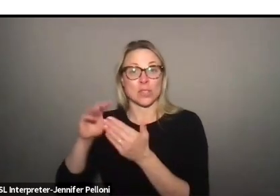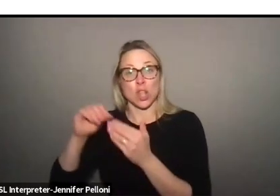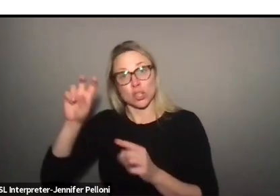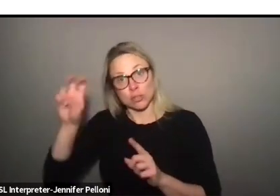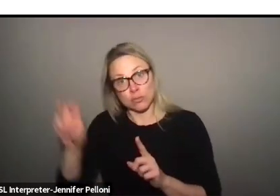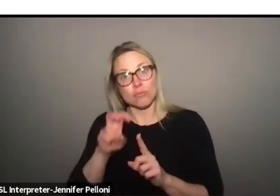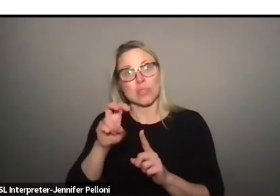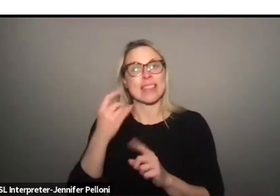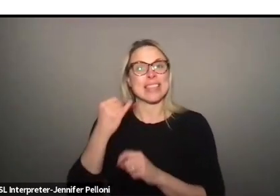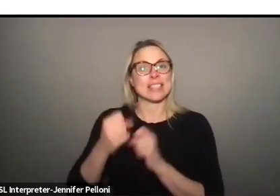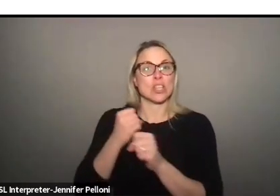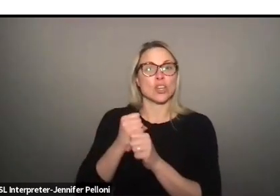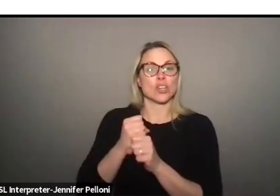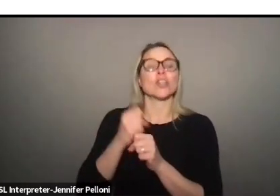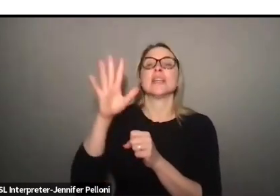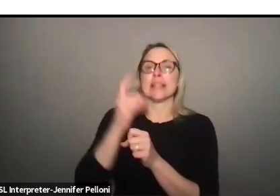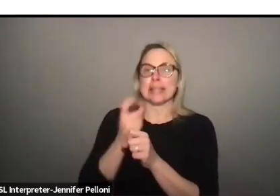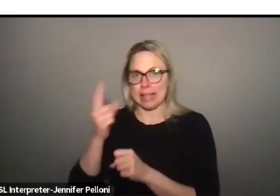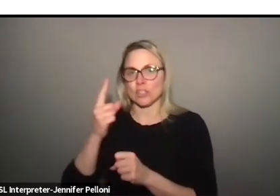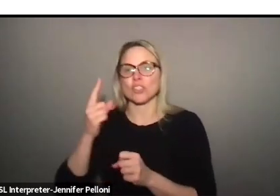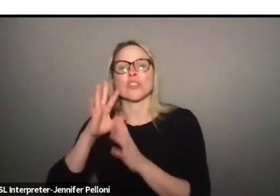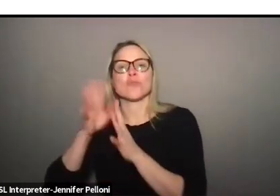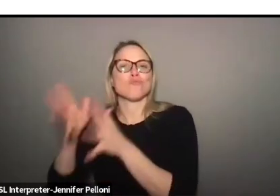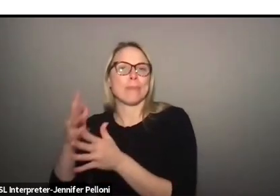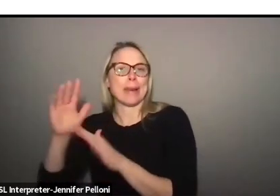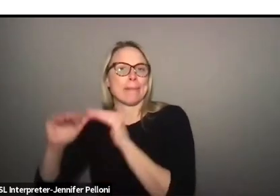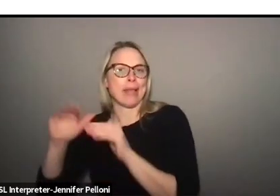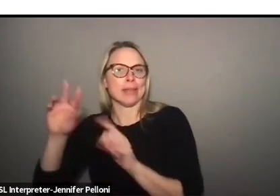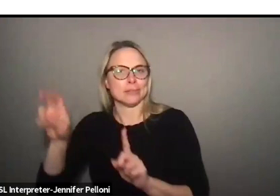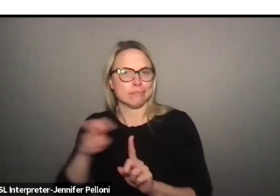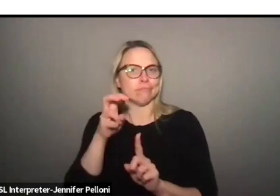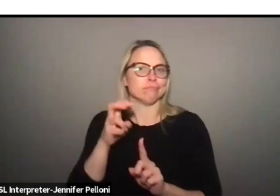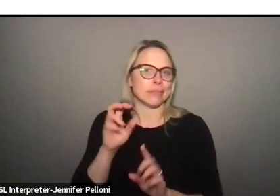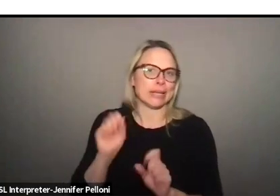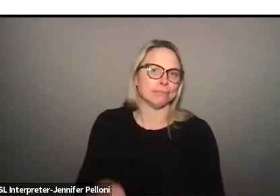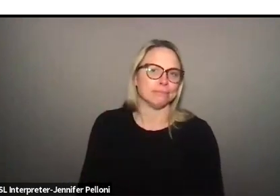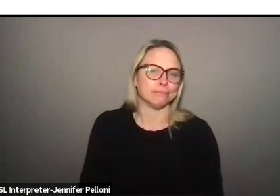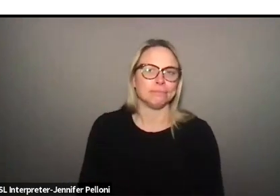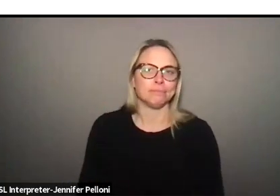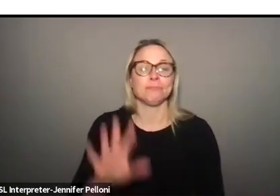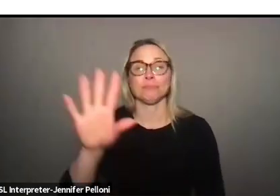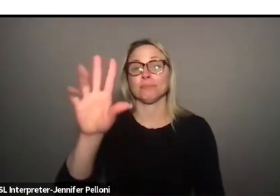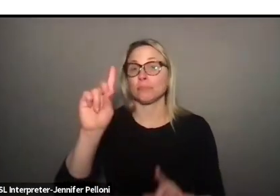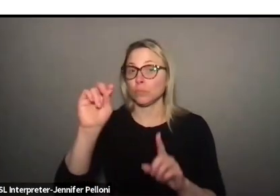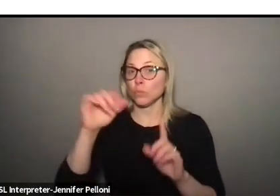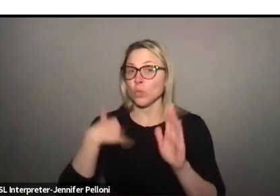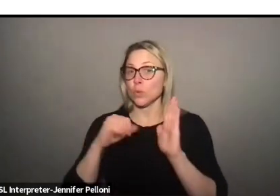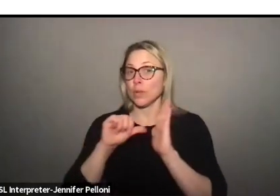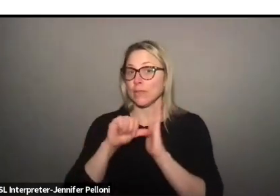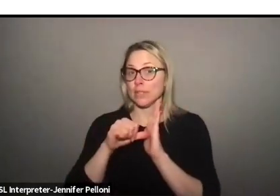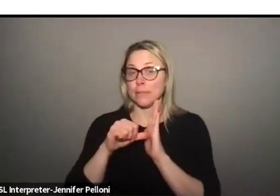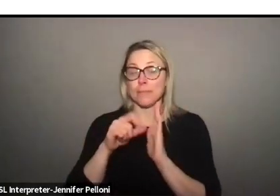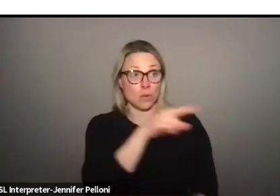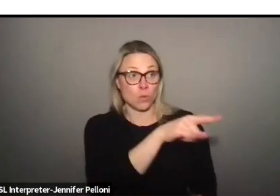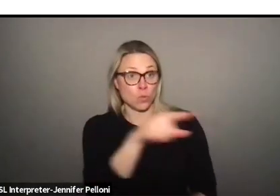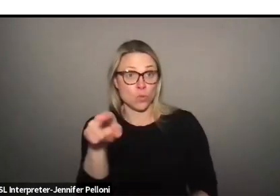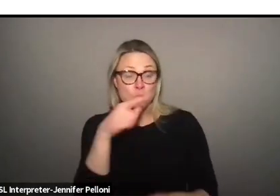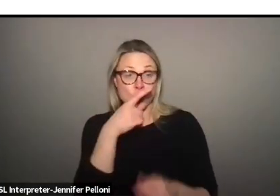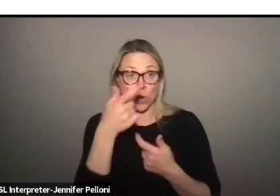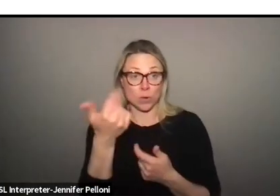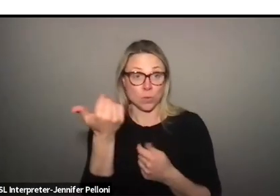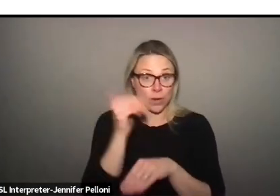and then the following year she could roll over the rest of it. Now, I do want to point out that if any of you that are on this